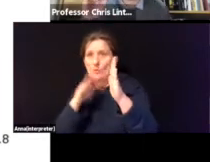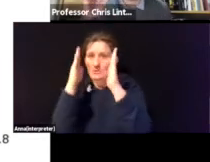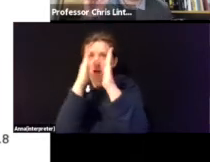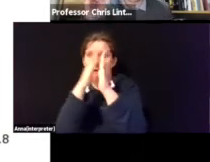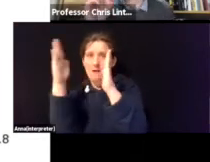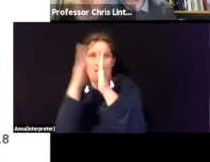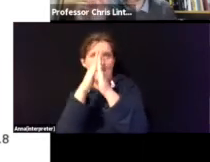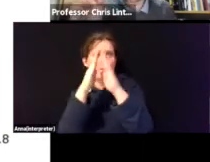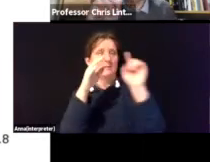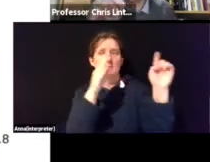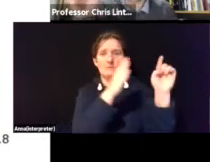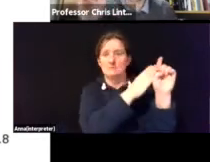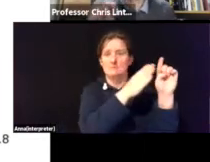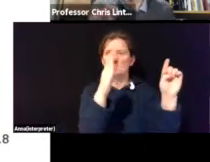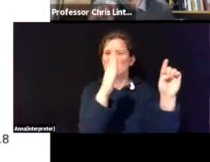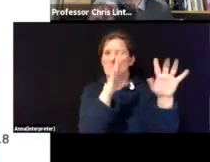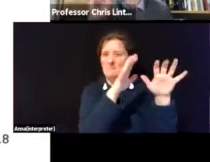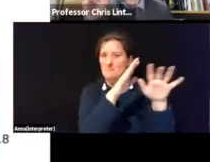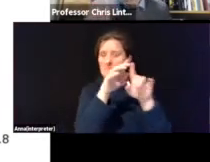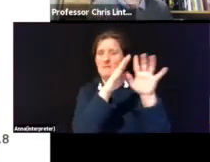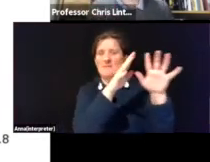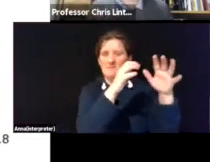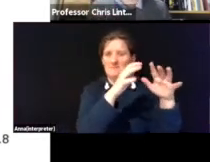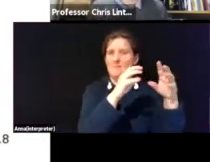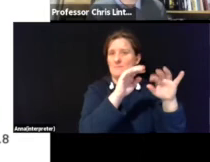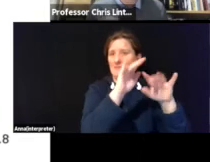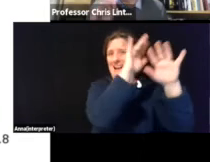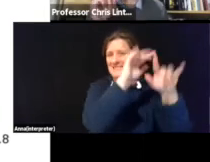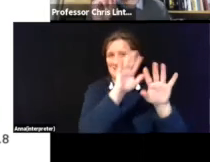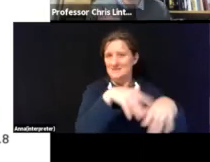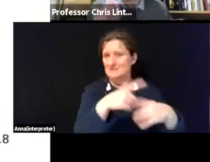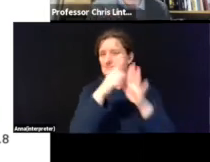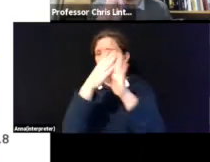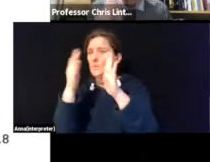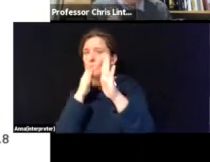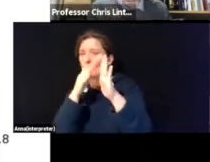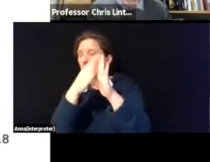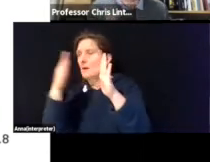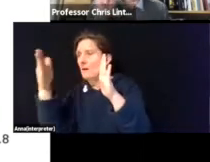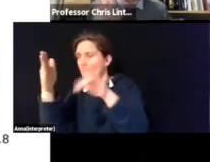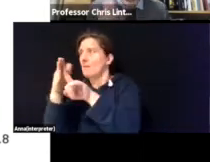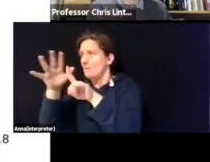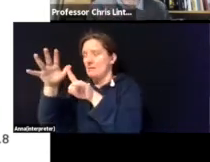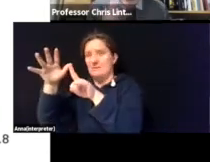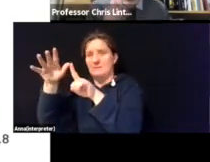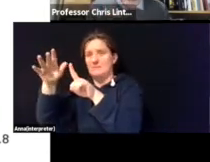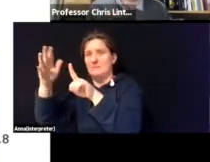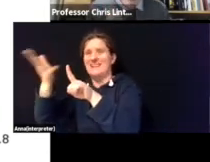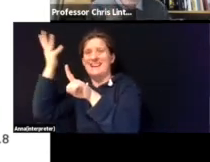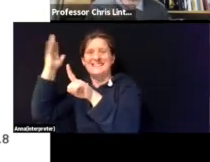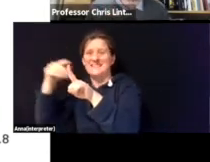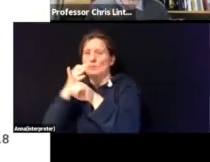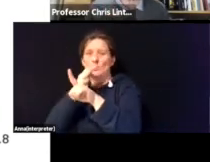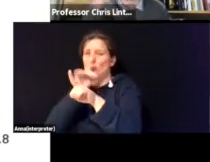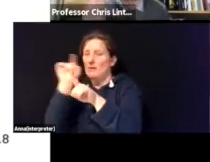actually somewhere between 40 and 60% chance, but a 50-50 chance that it would have a rocky planet in this zone where